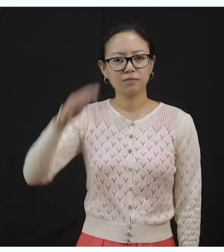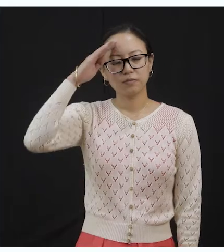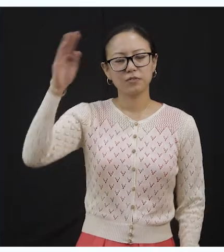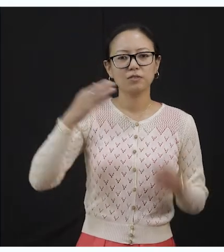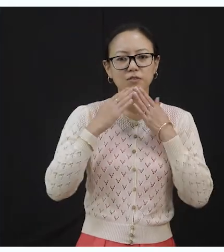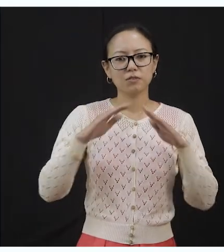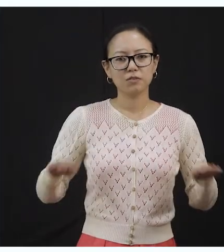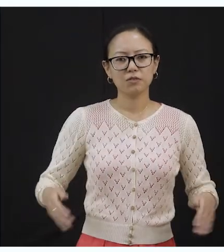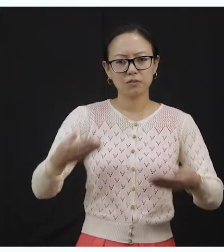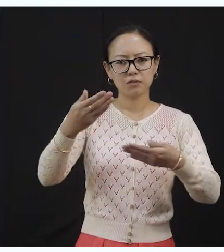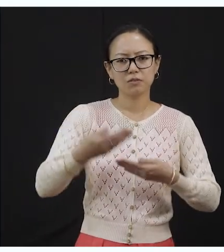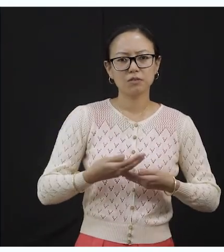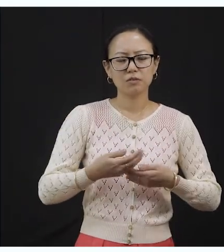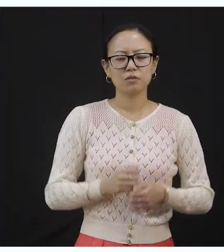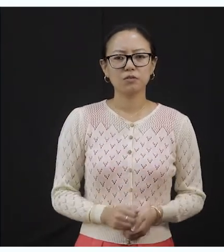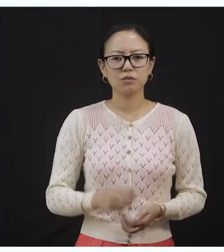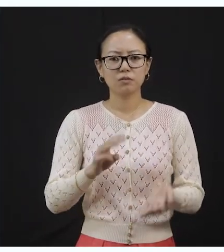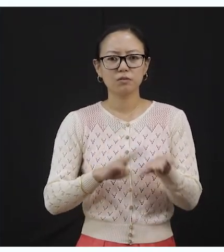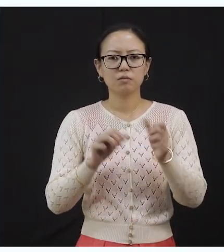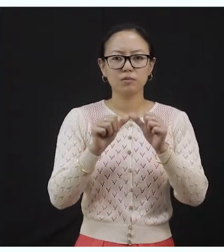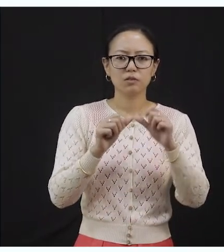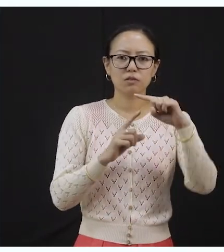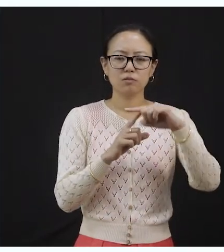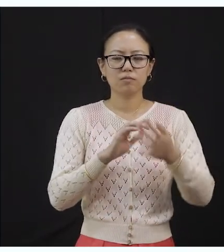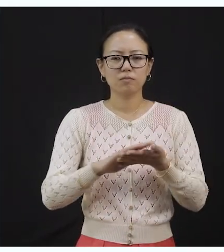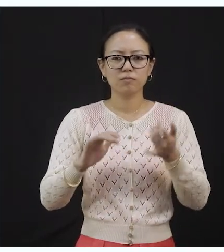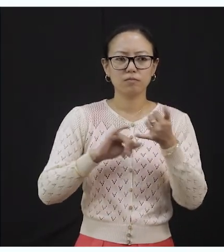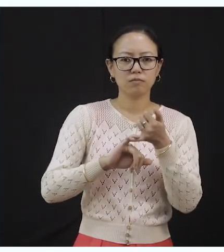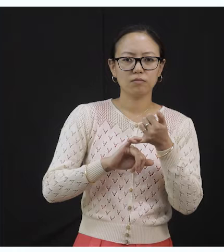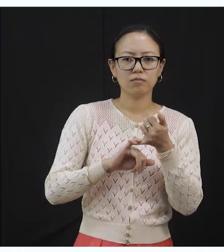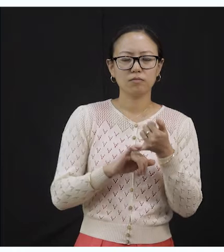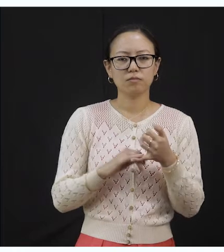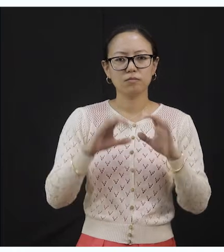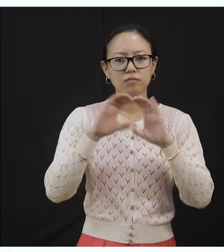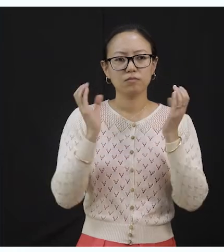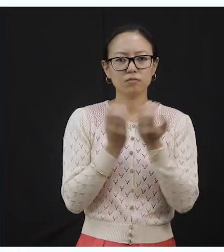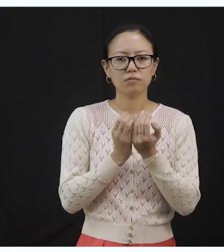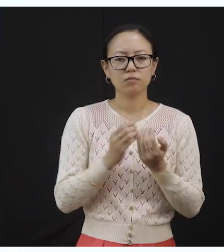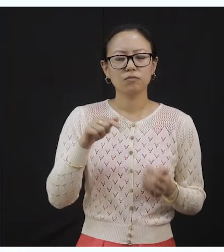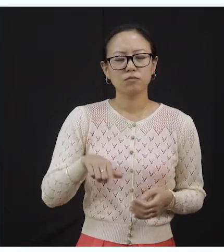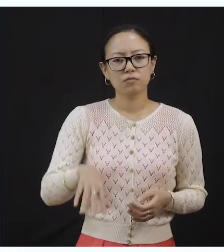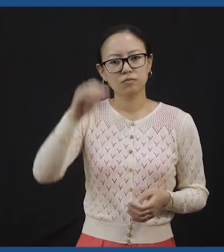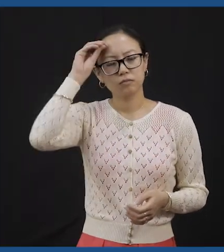Hello students, welcome back to Maths class. Today we will learn about chapter 4, Subtraction.